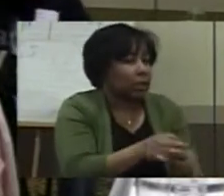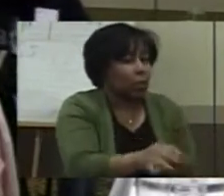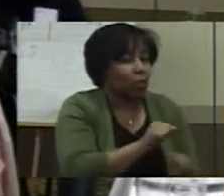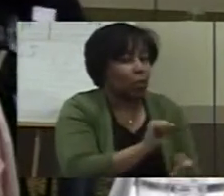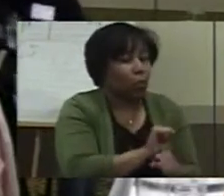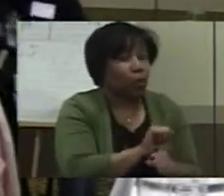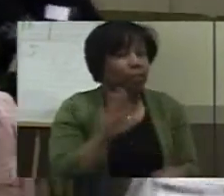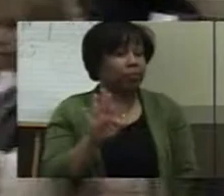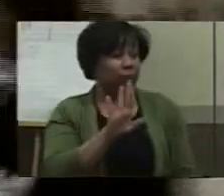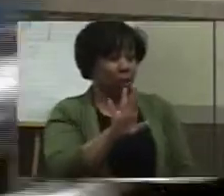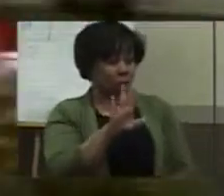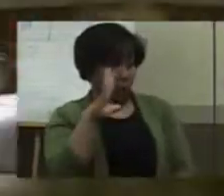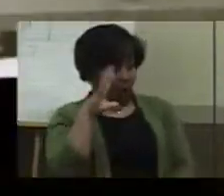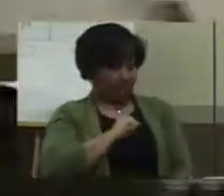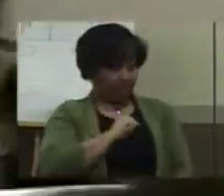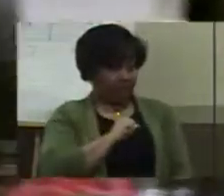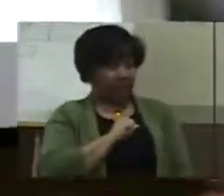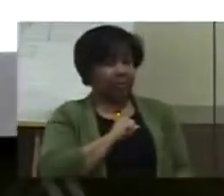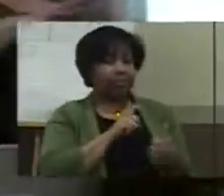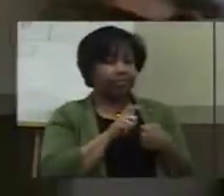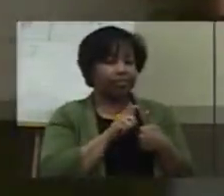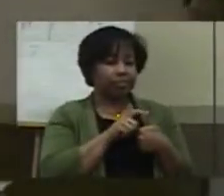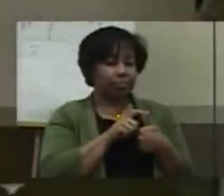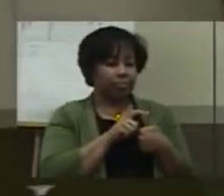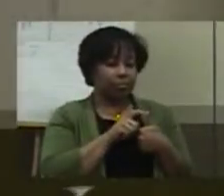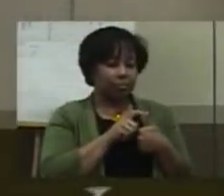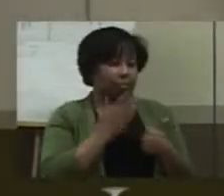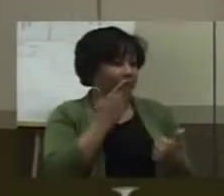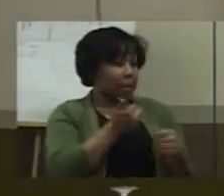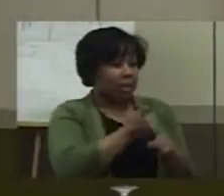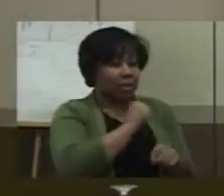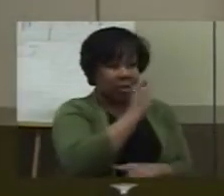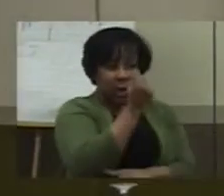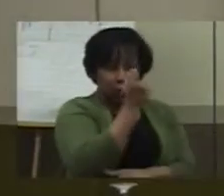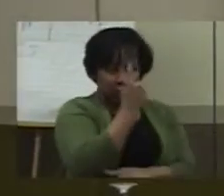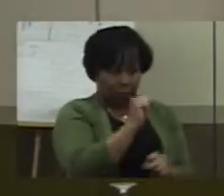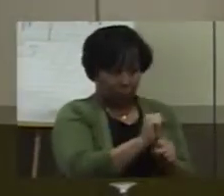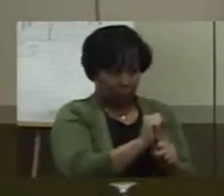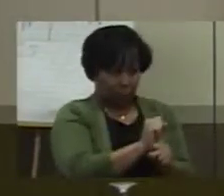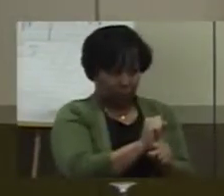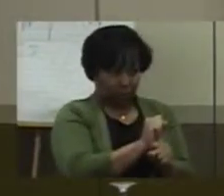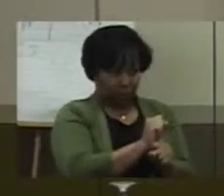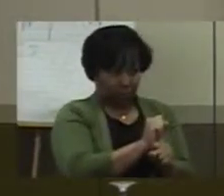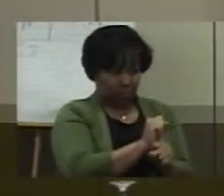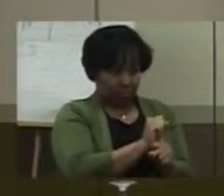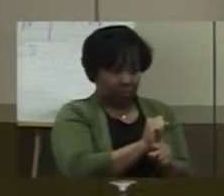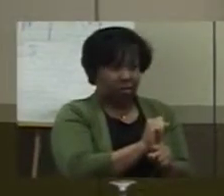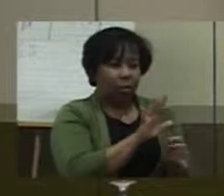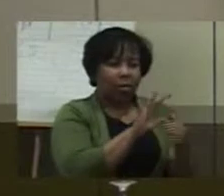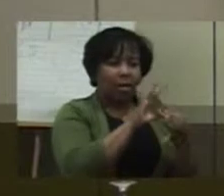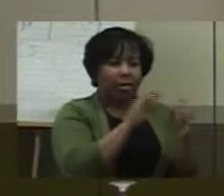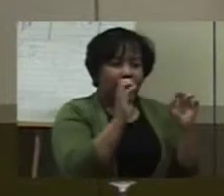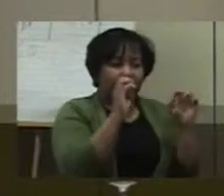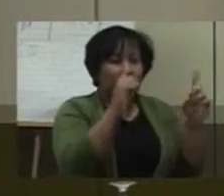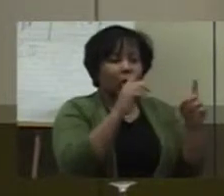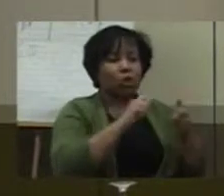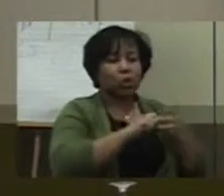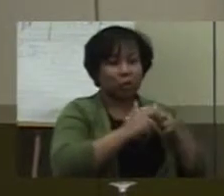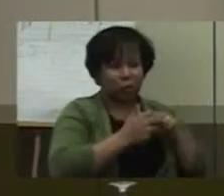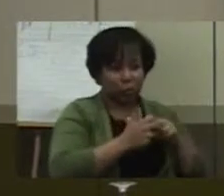your hypothesis is either she's not understanding the work, so it's an educational